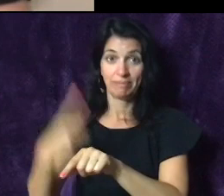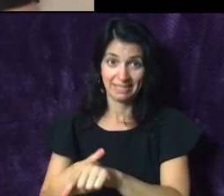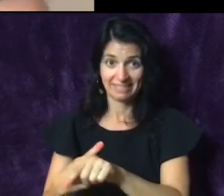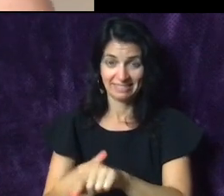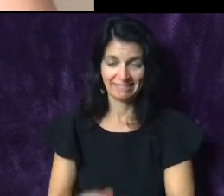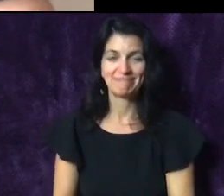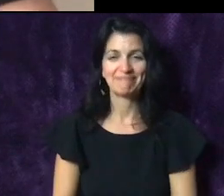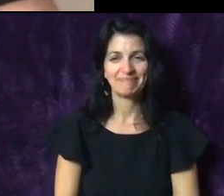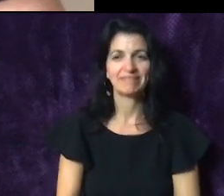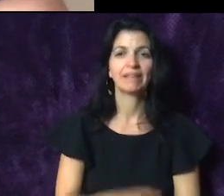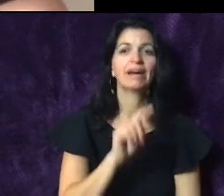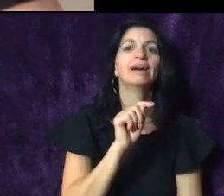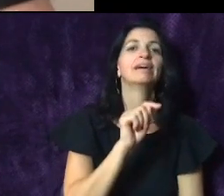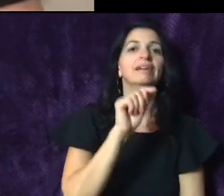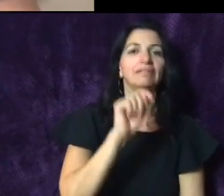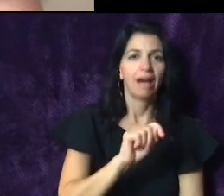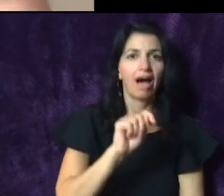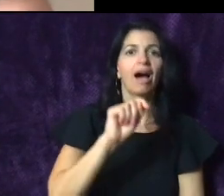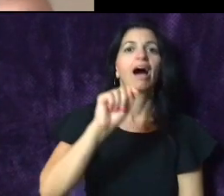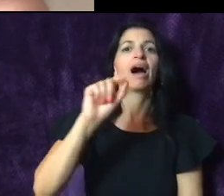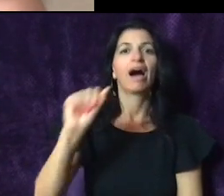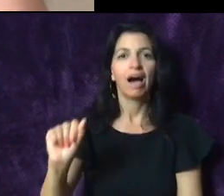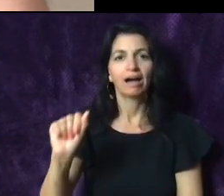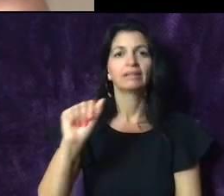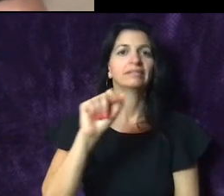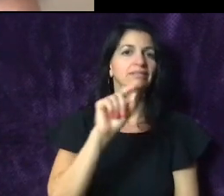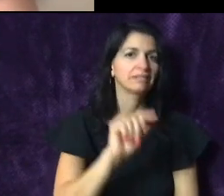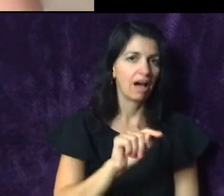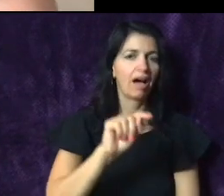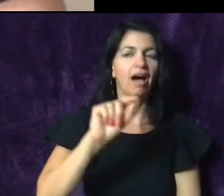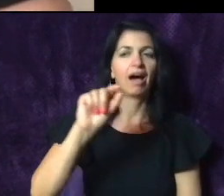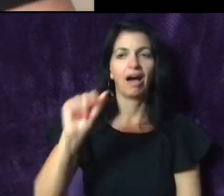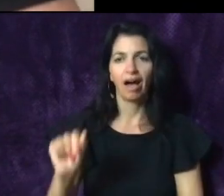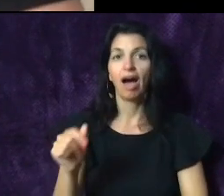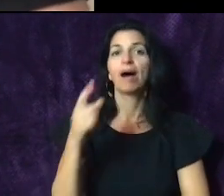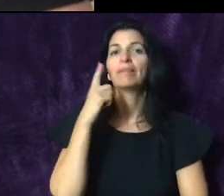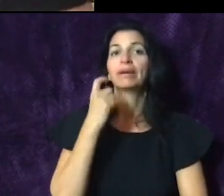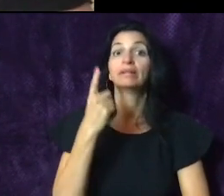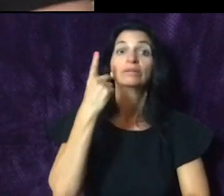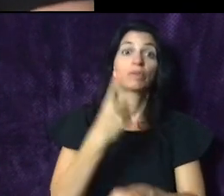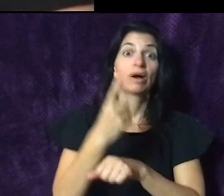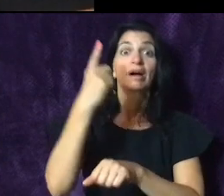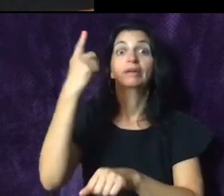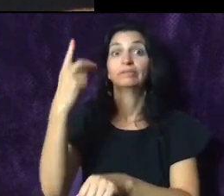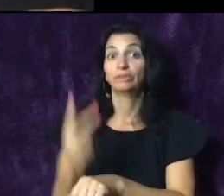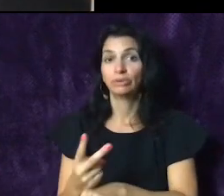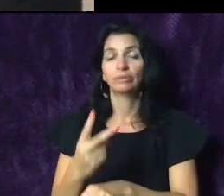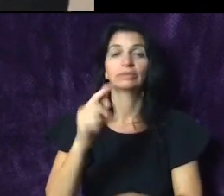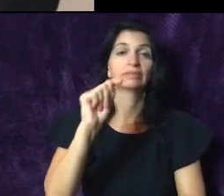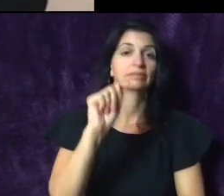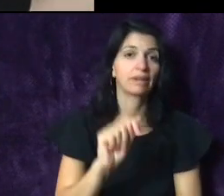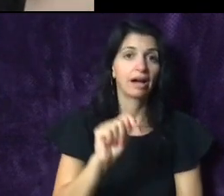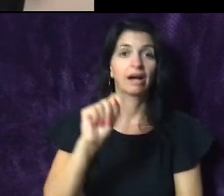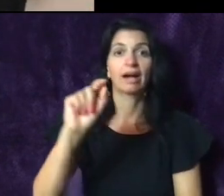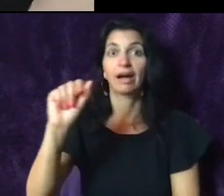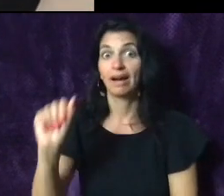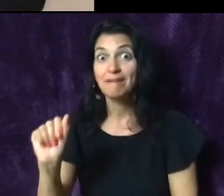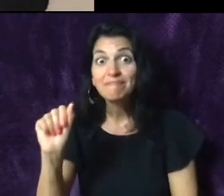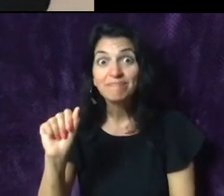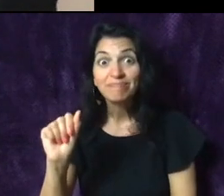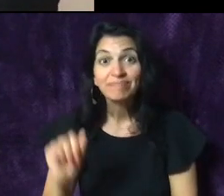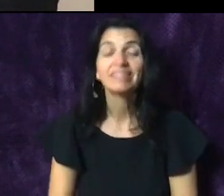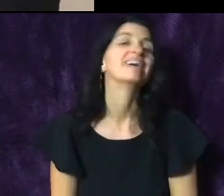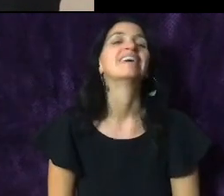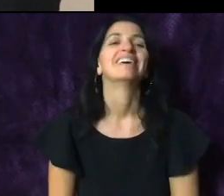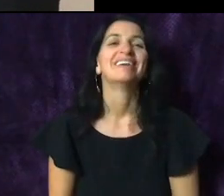This one is ta, ta, ta, ta. So